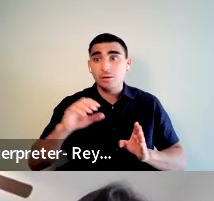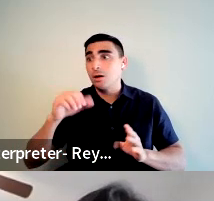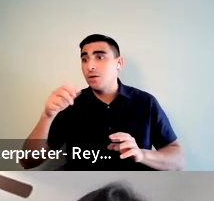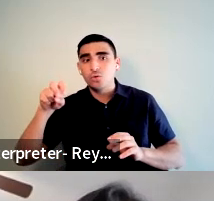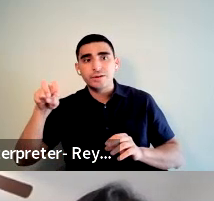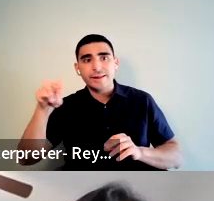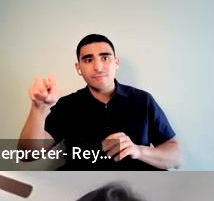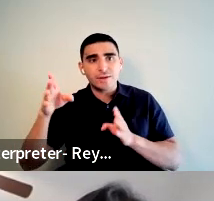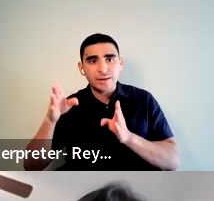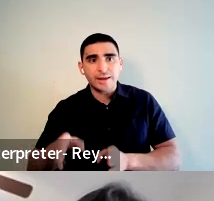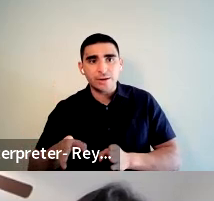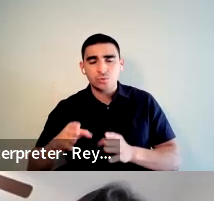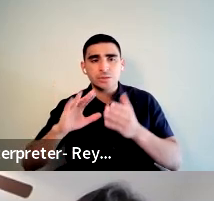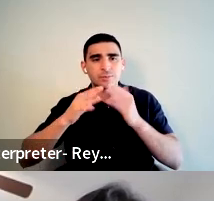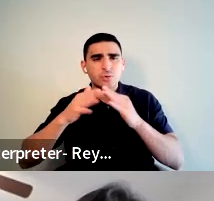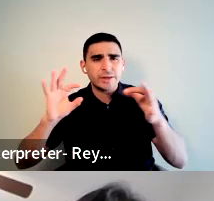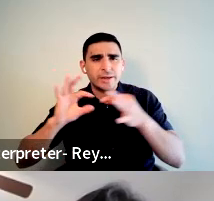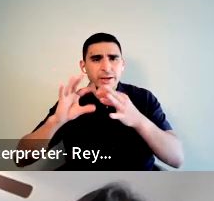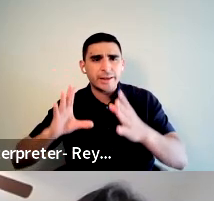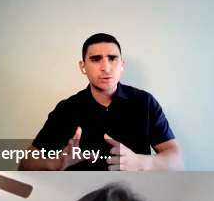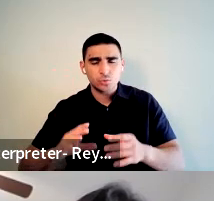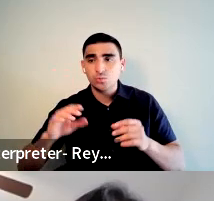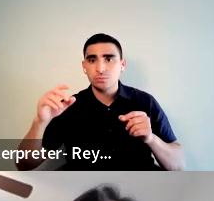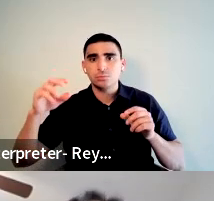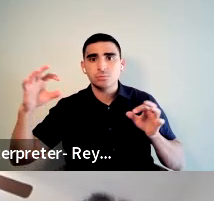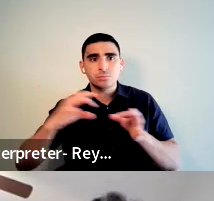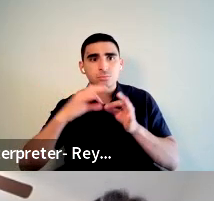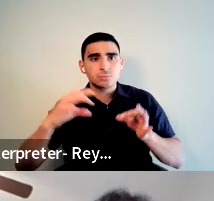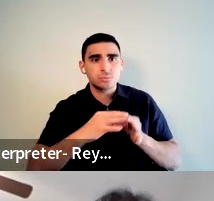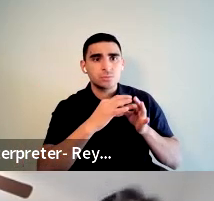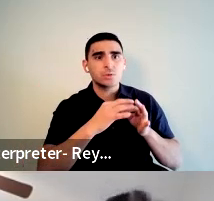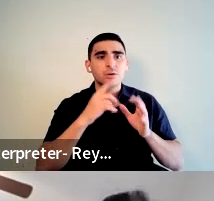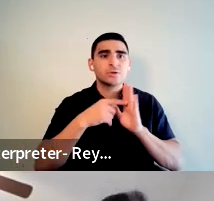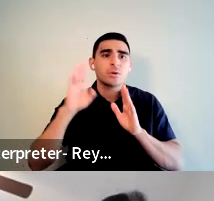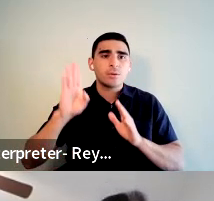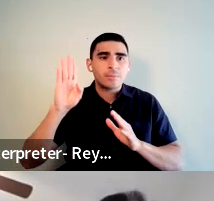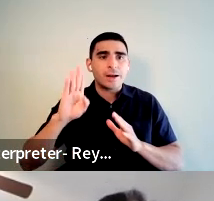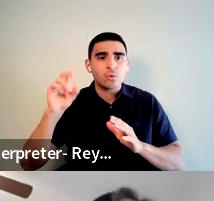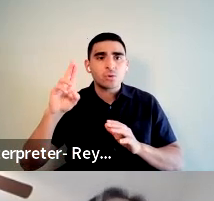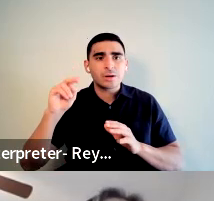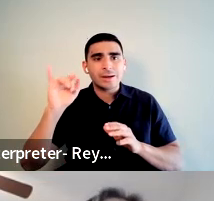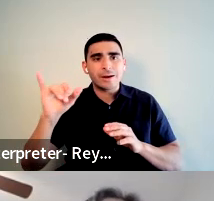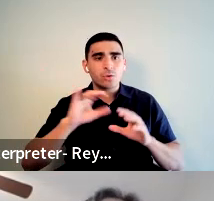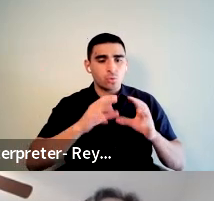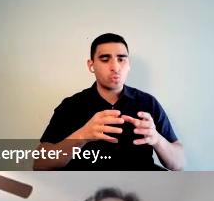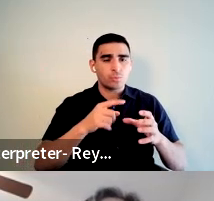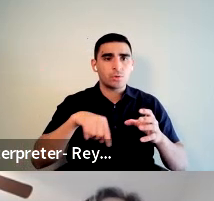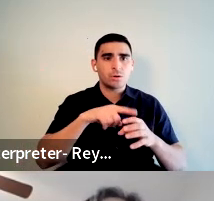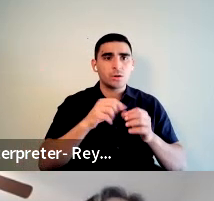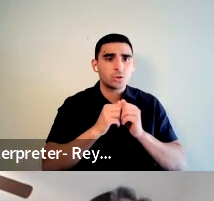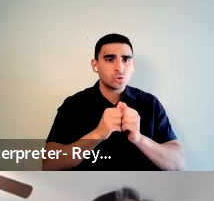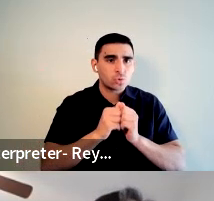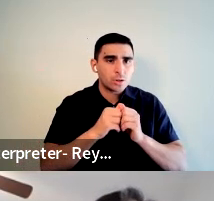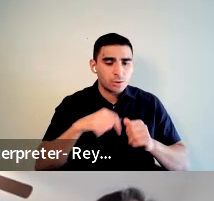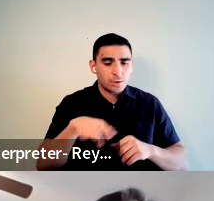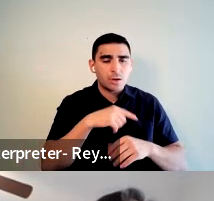great community connectors like at El Centro Amistad or Al Boulder County or Together that are already working with